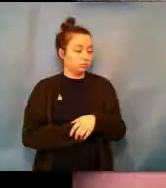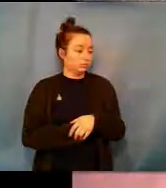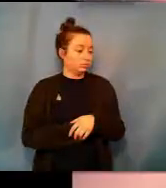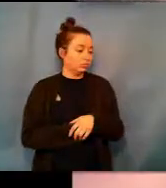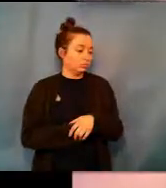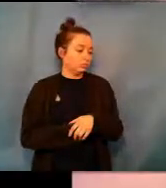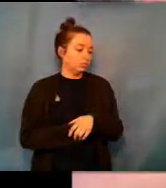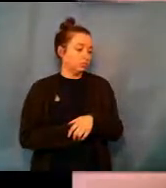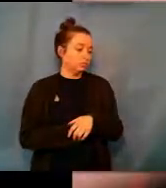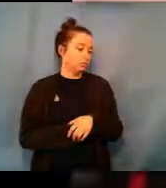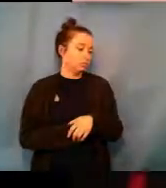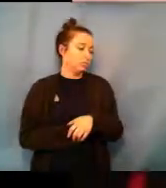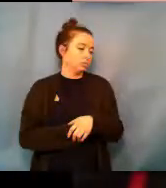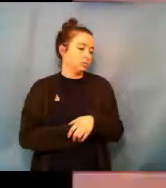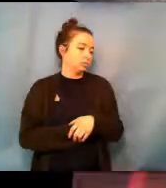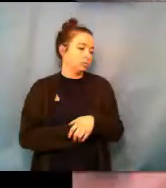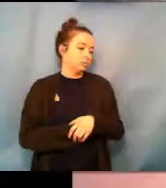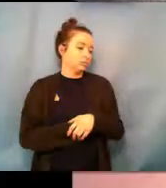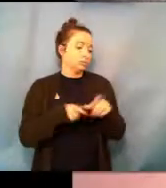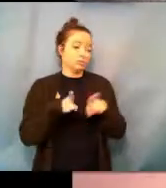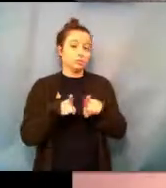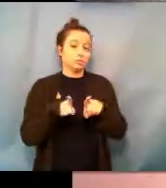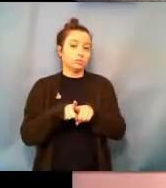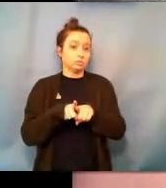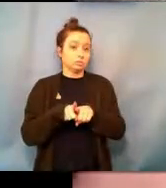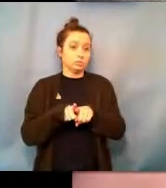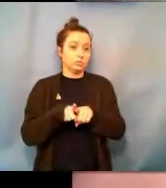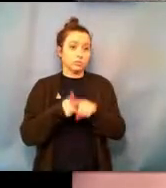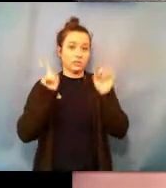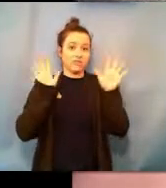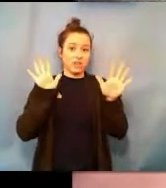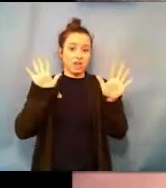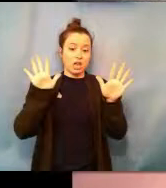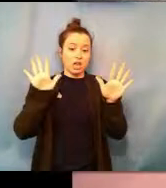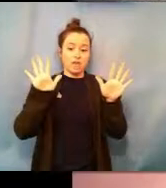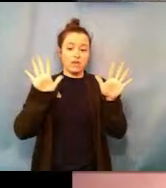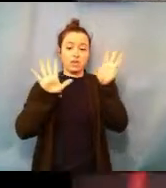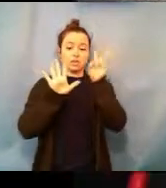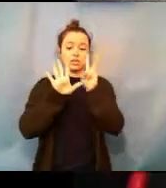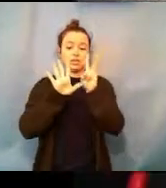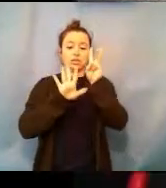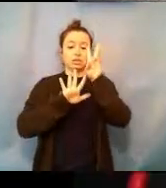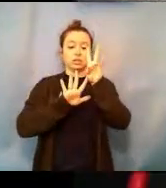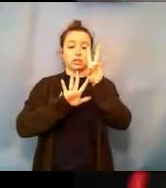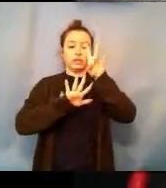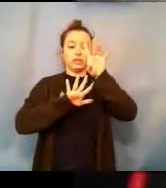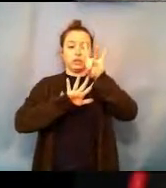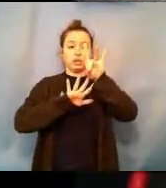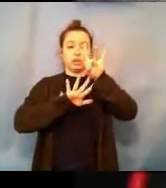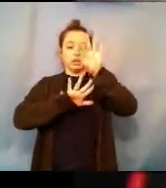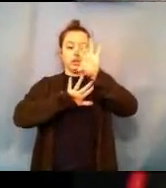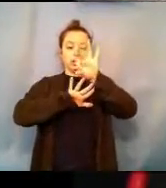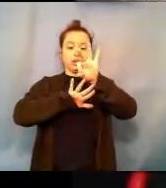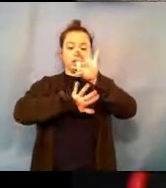10. We could also hold the part we know in our head and count up. So we would have 5,